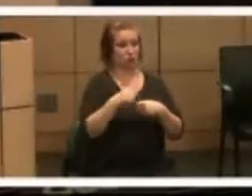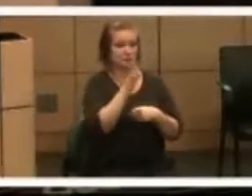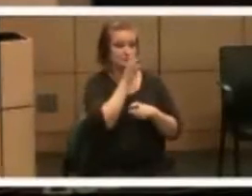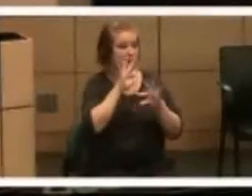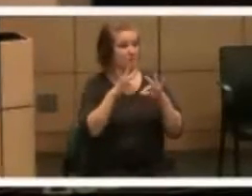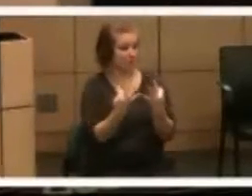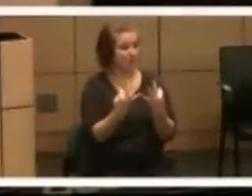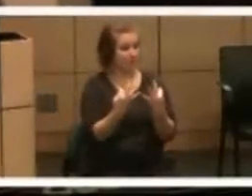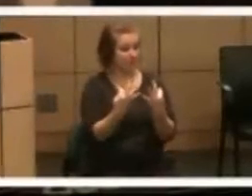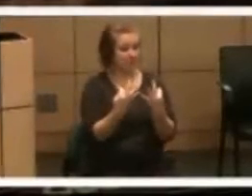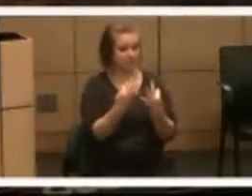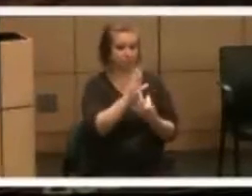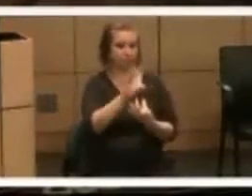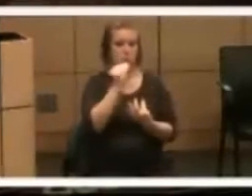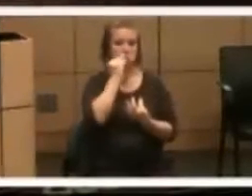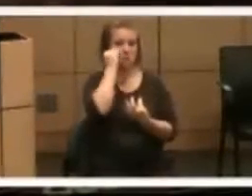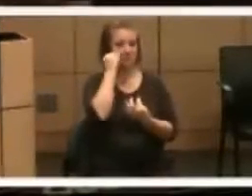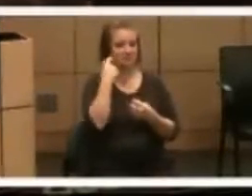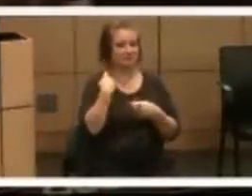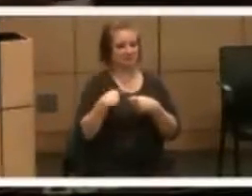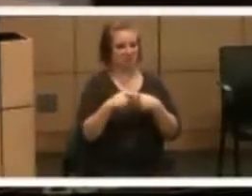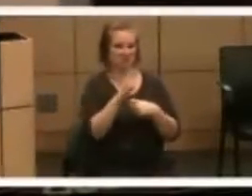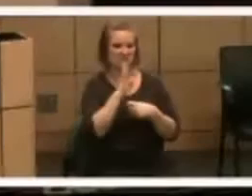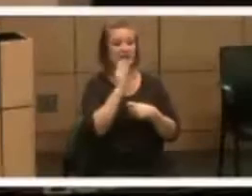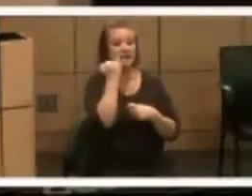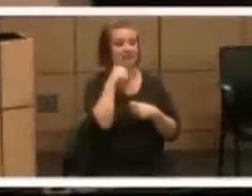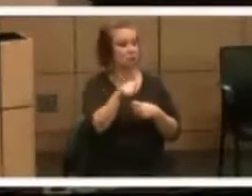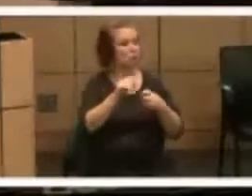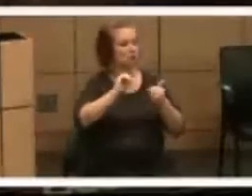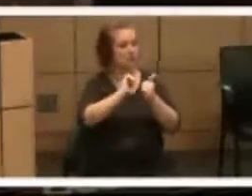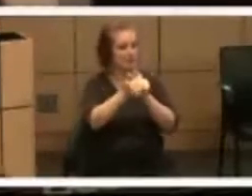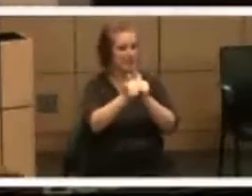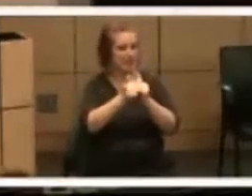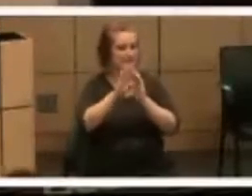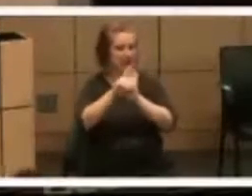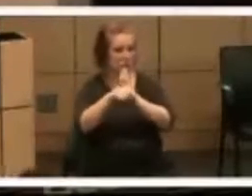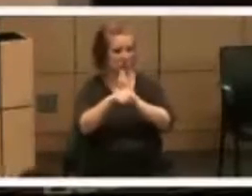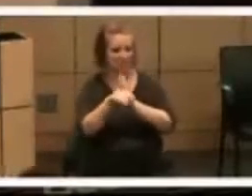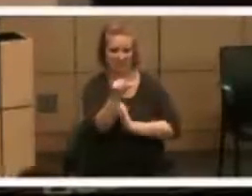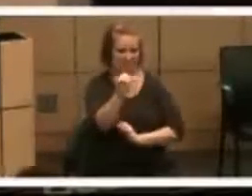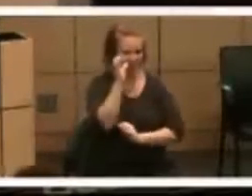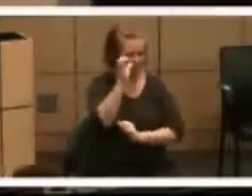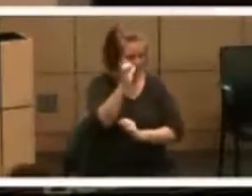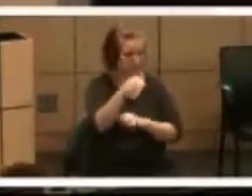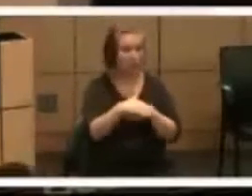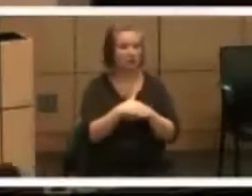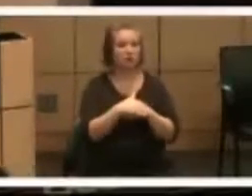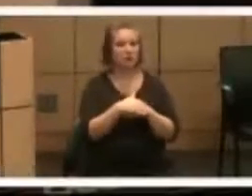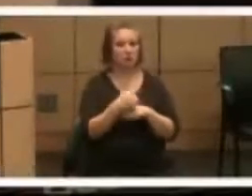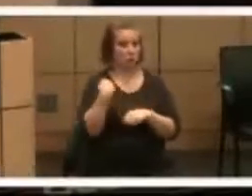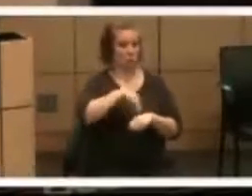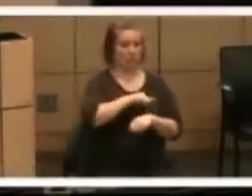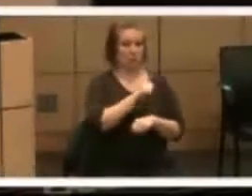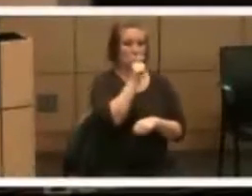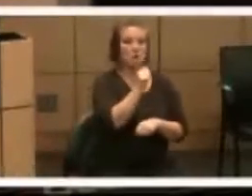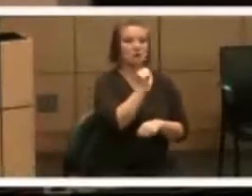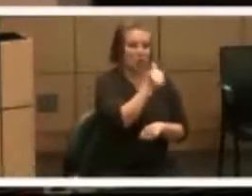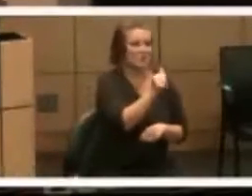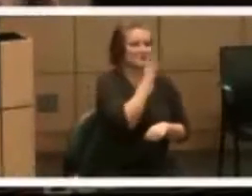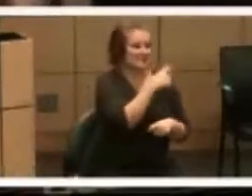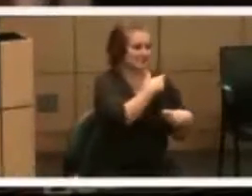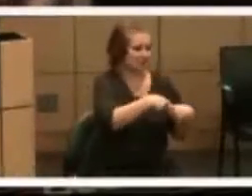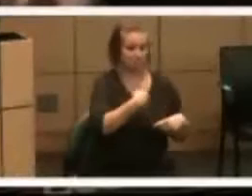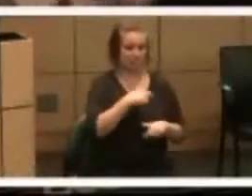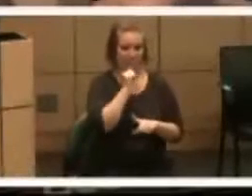example, so if you have the competing background, if you do the same kind of game, for those of us who do not speak Spanish, so I don't speak Spanish,